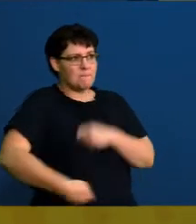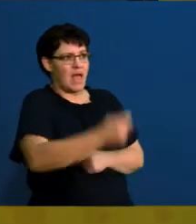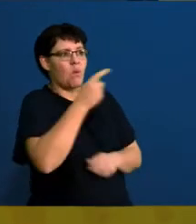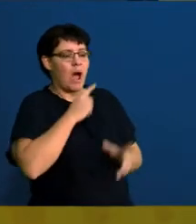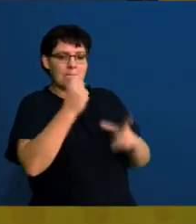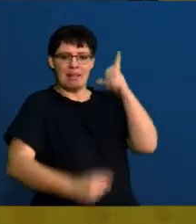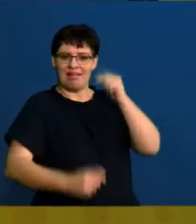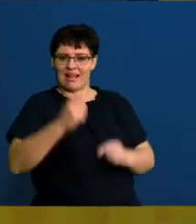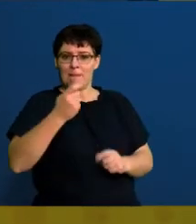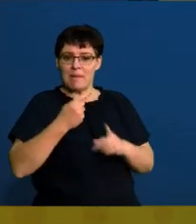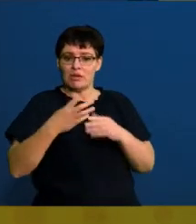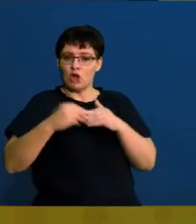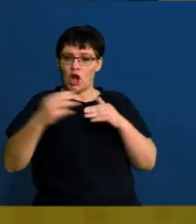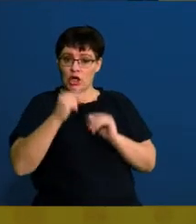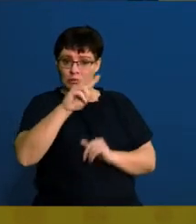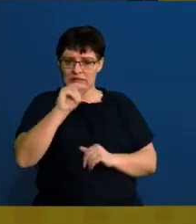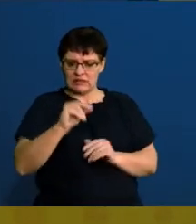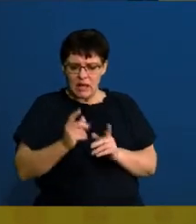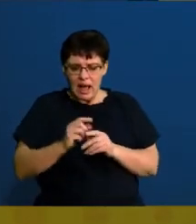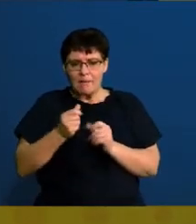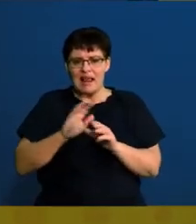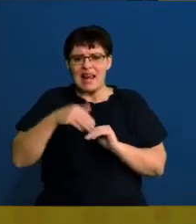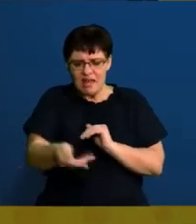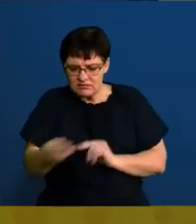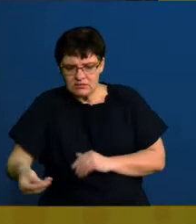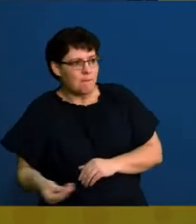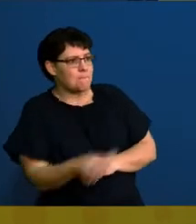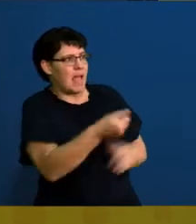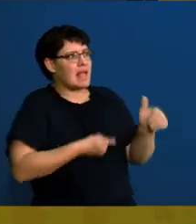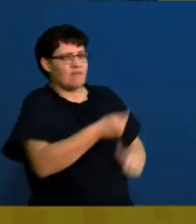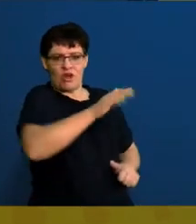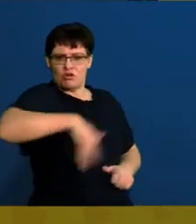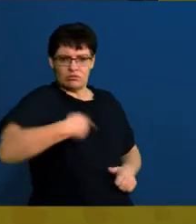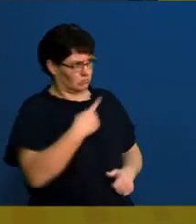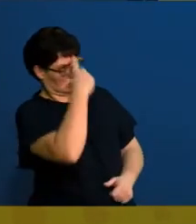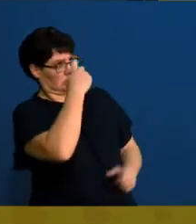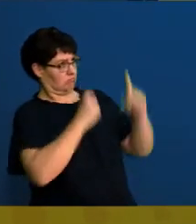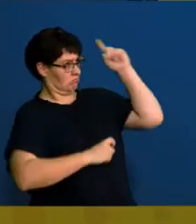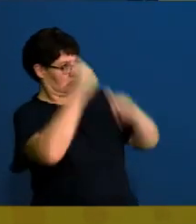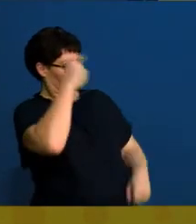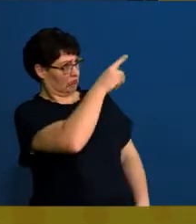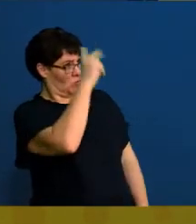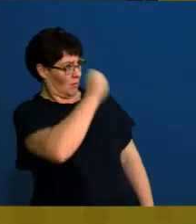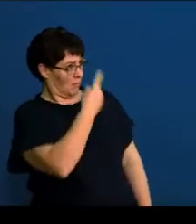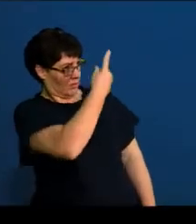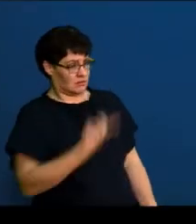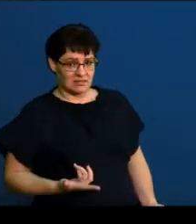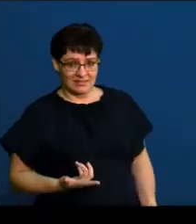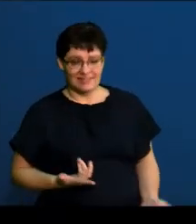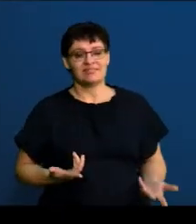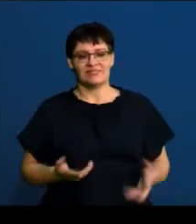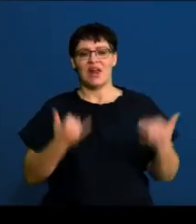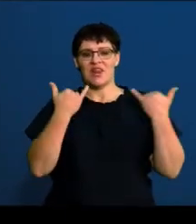a week or so ago. So it's very interesting to see what our questions are all about. So let's go to